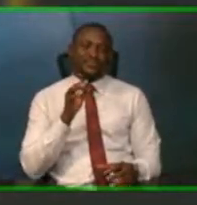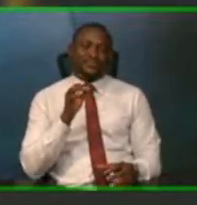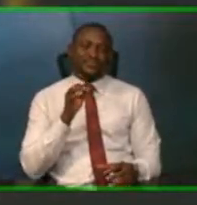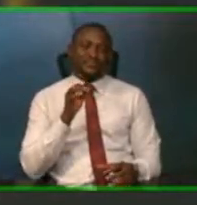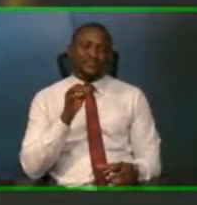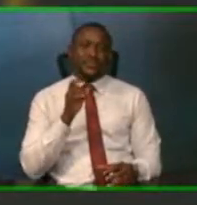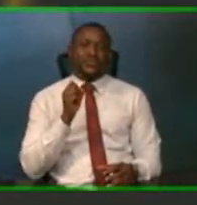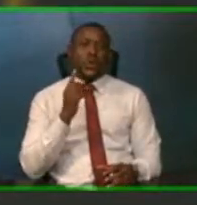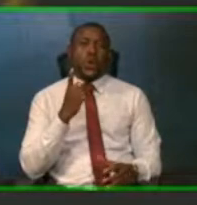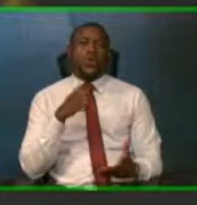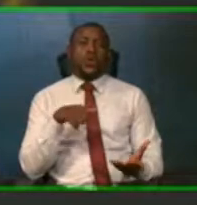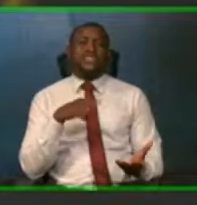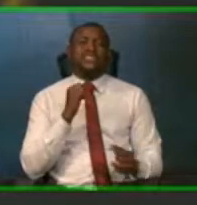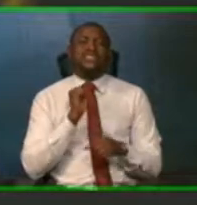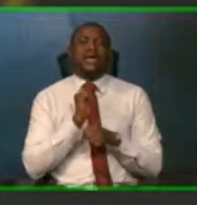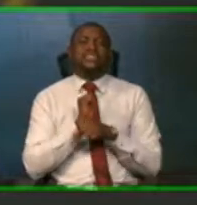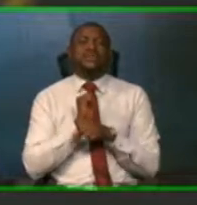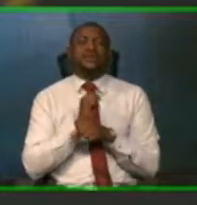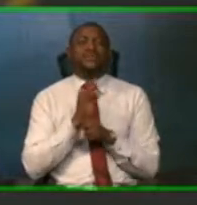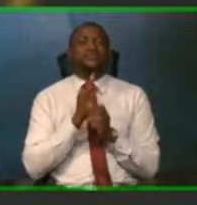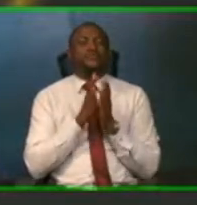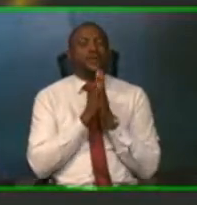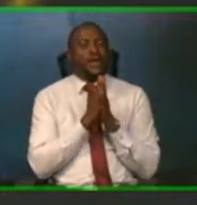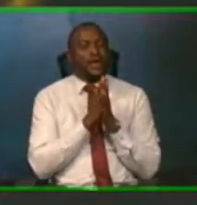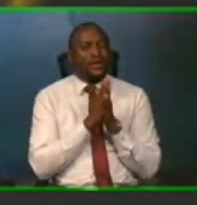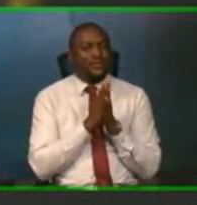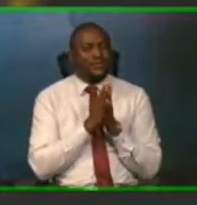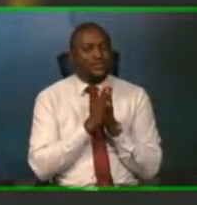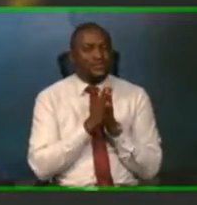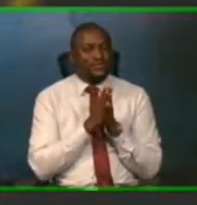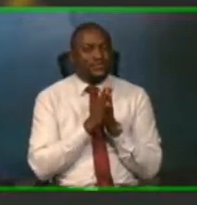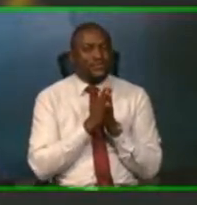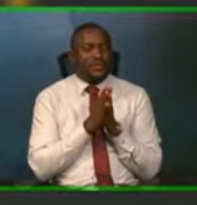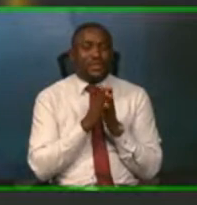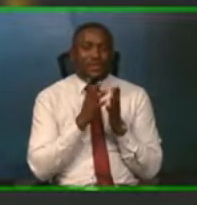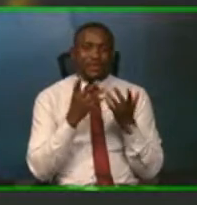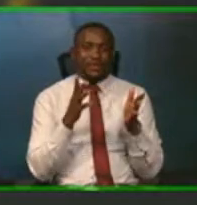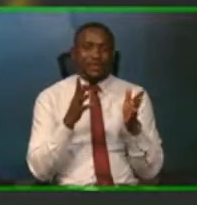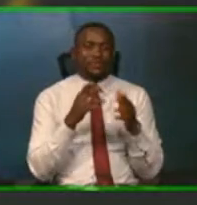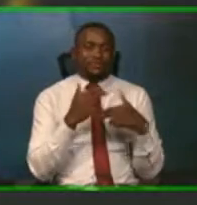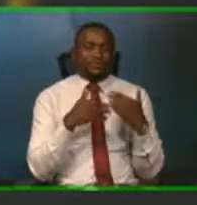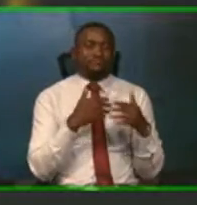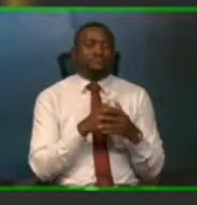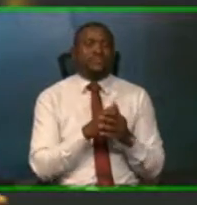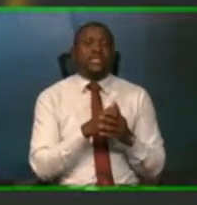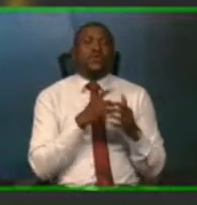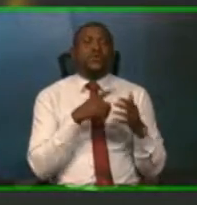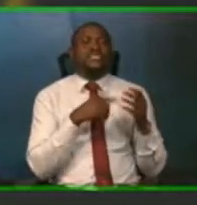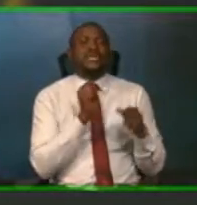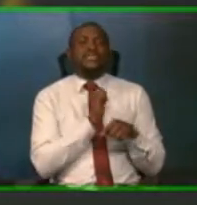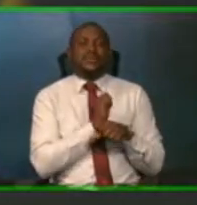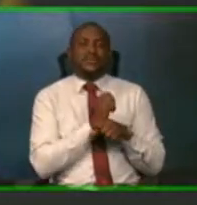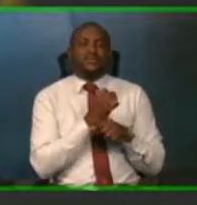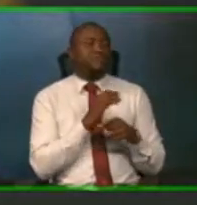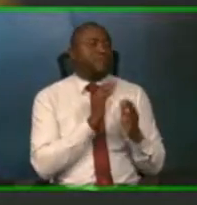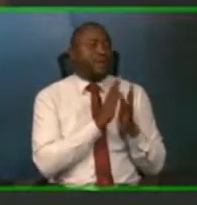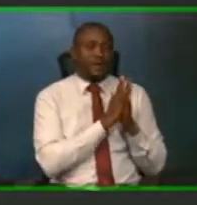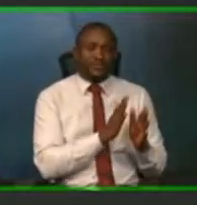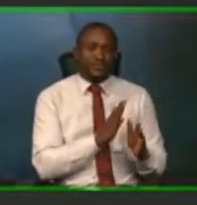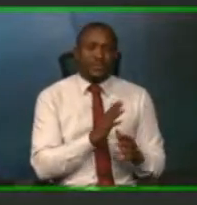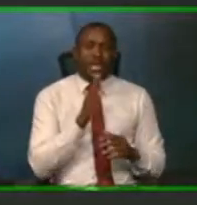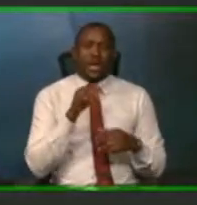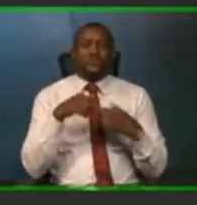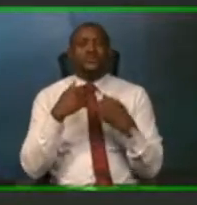Yeah. So what is the assignment of prayer? Let me wrap up. What is the assignment of prayer? I want to